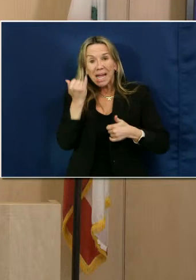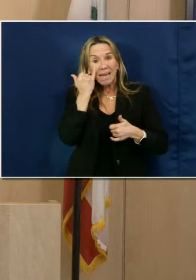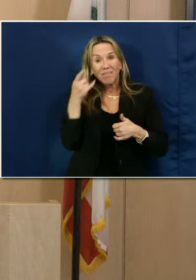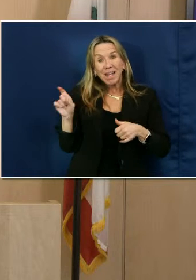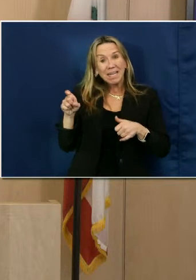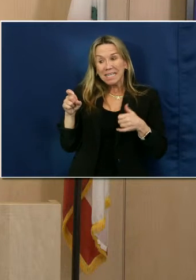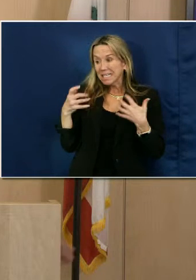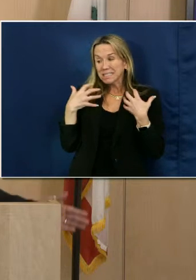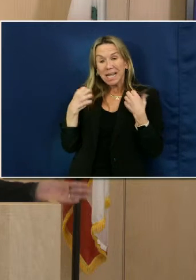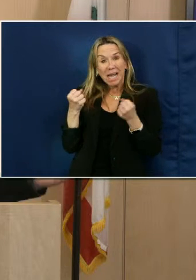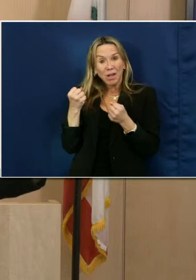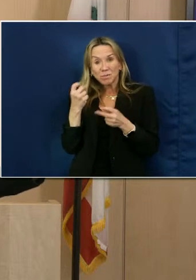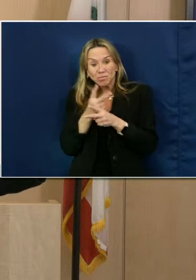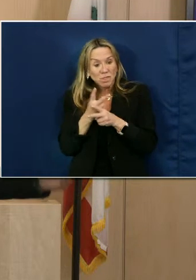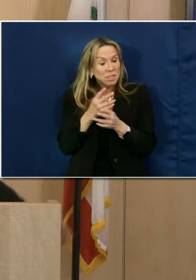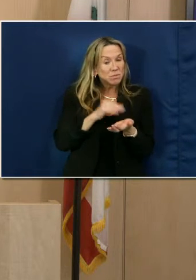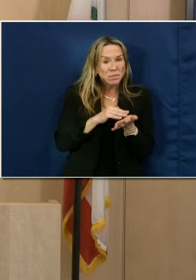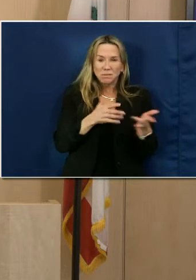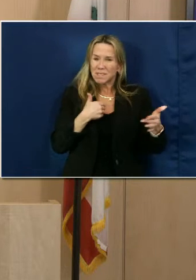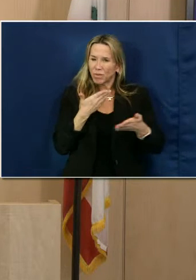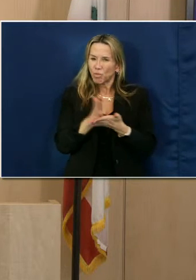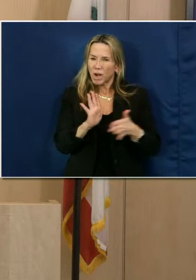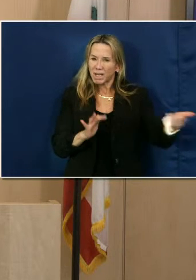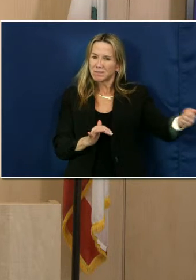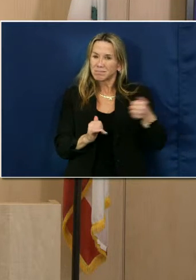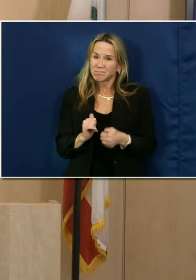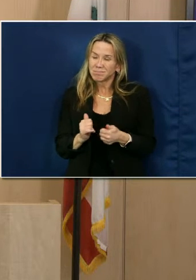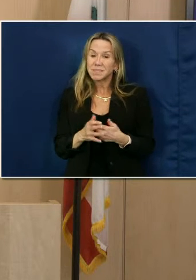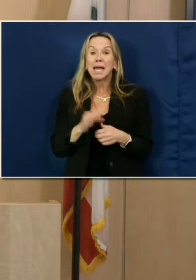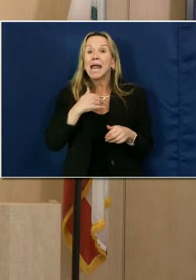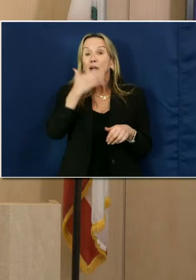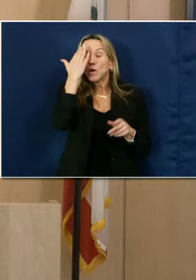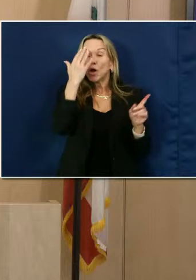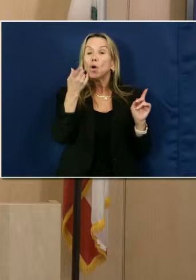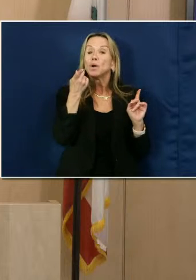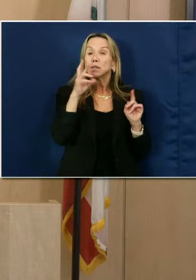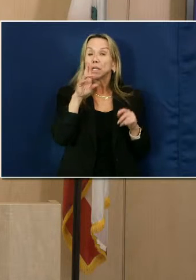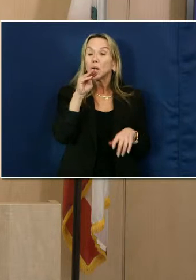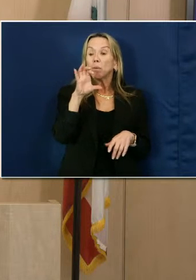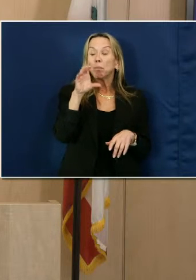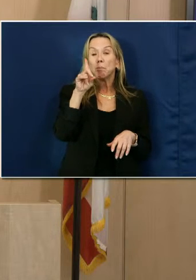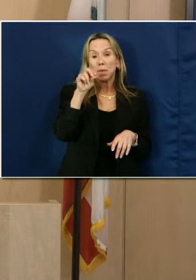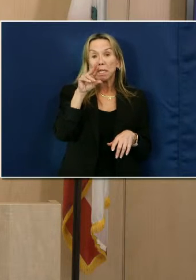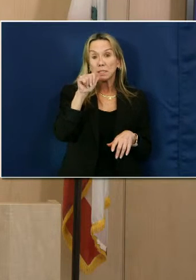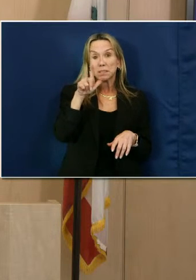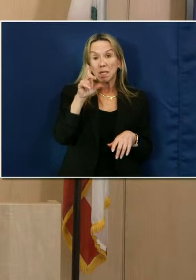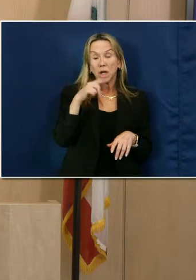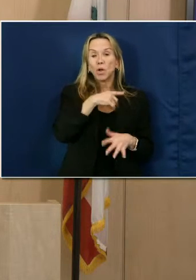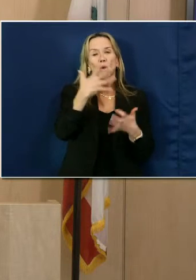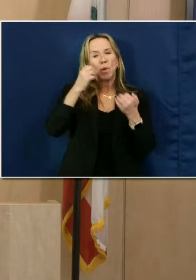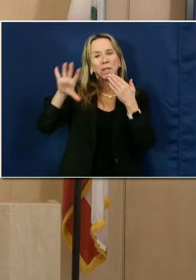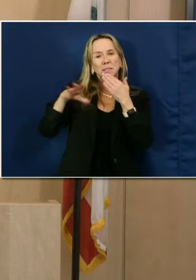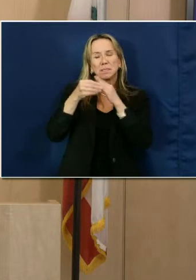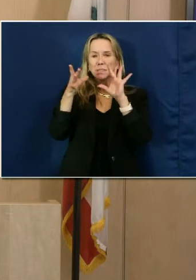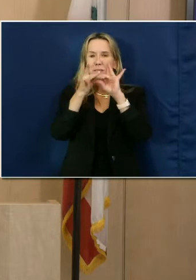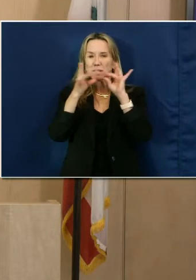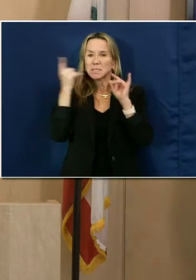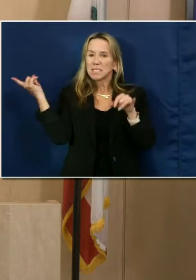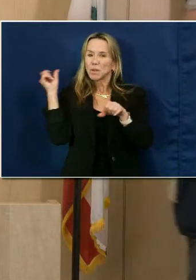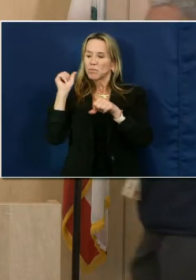care. I know Dr. McDonald is here. I don't know if he wants to make some additional comments. He's involved with the committee that looks at this very